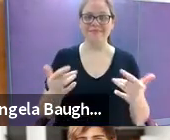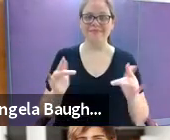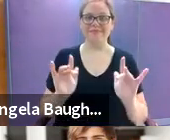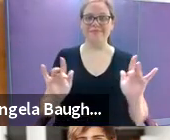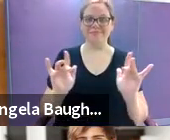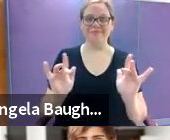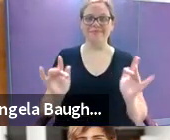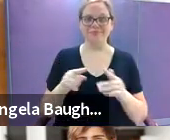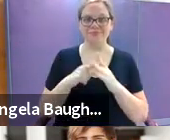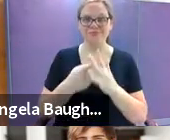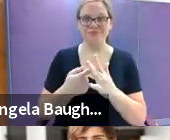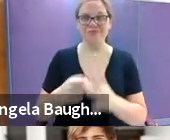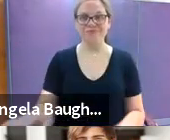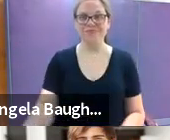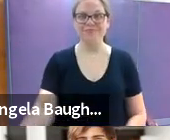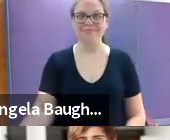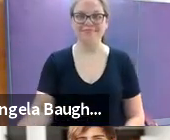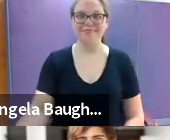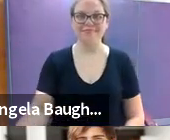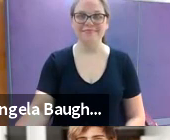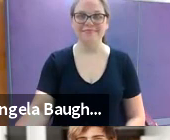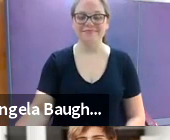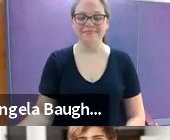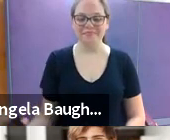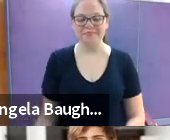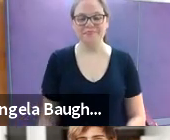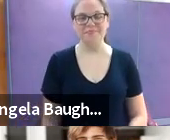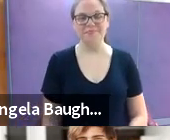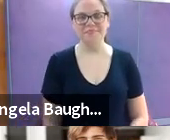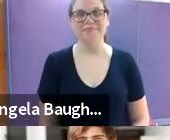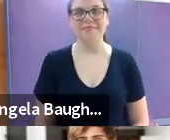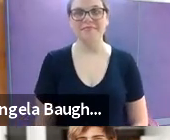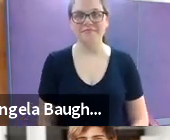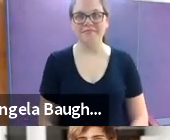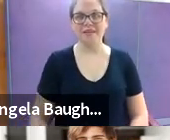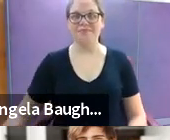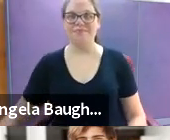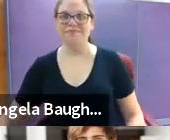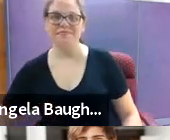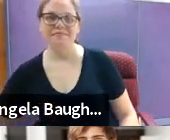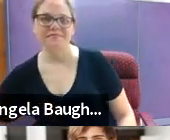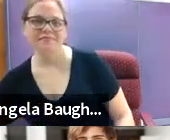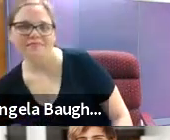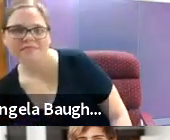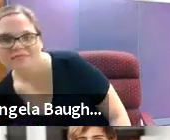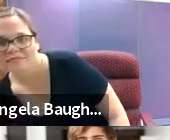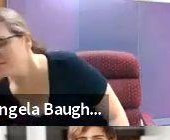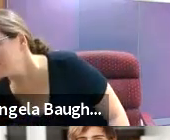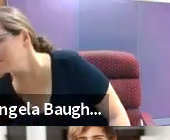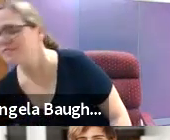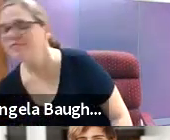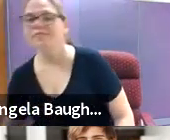recording. All right. 1 minute, and I guess we'll start in 1